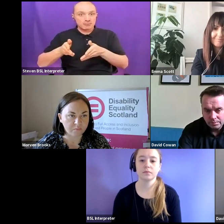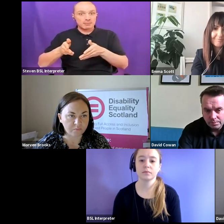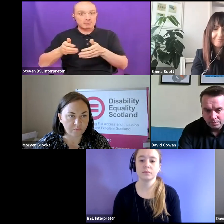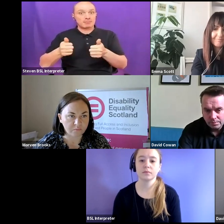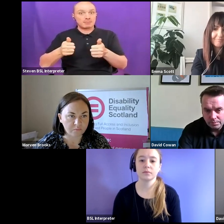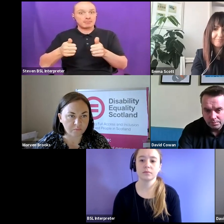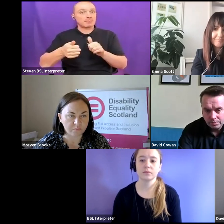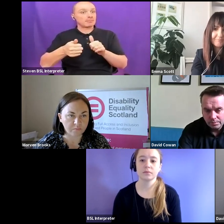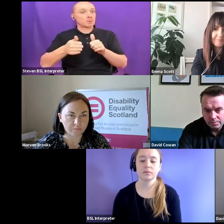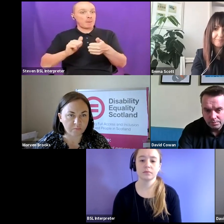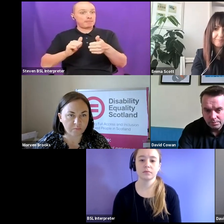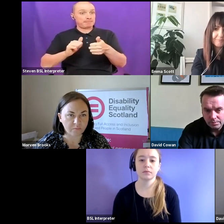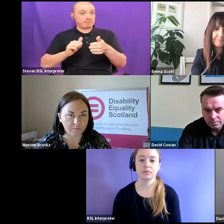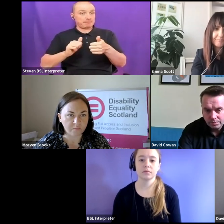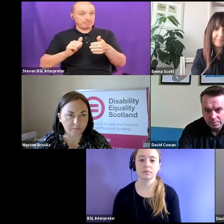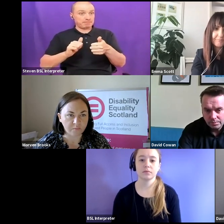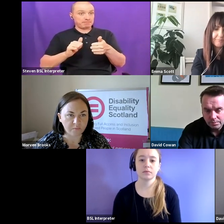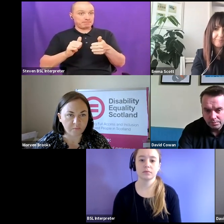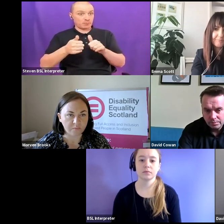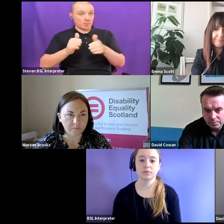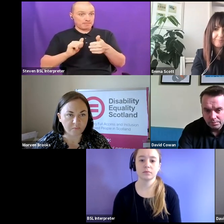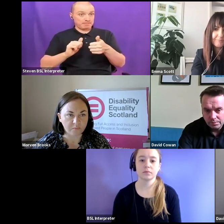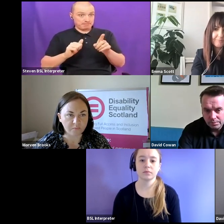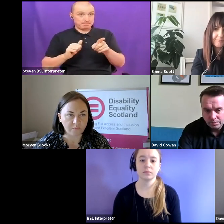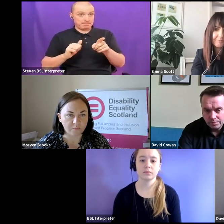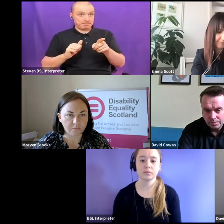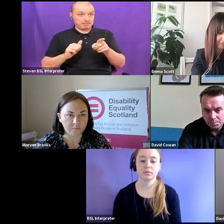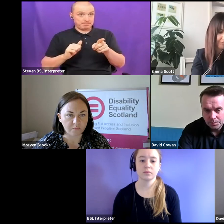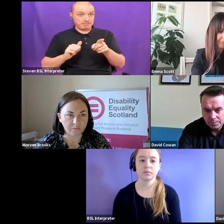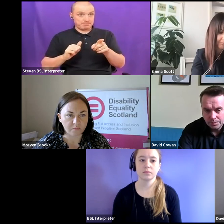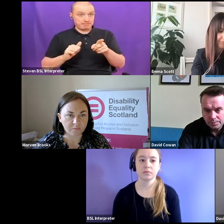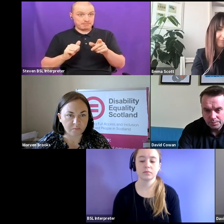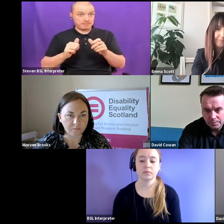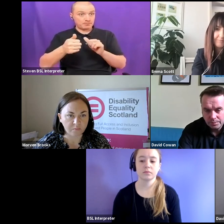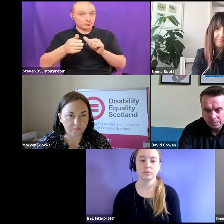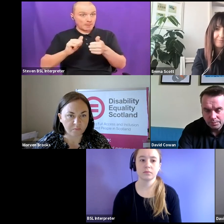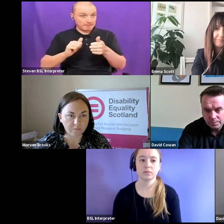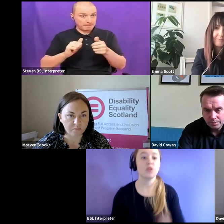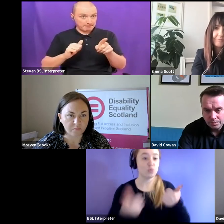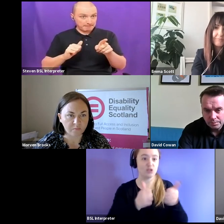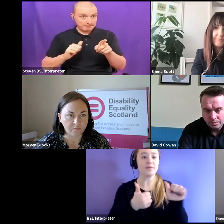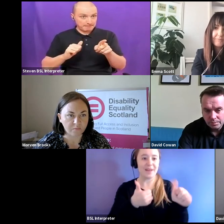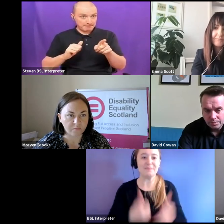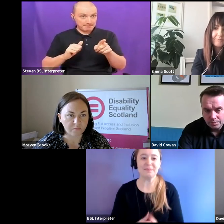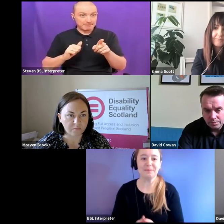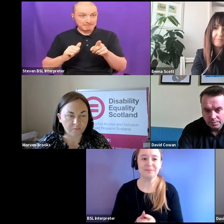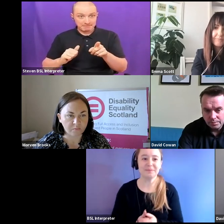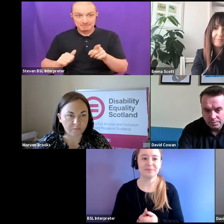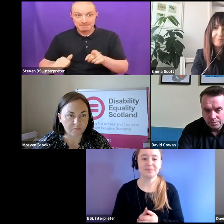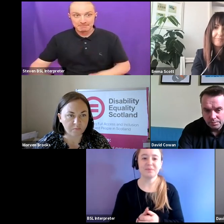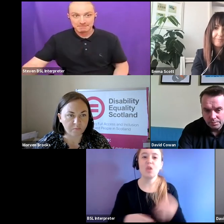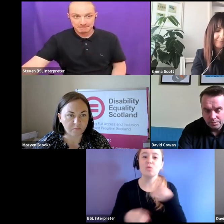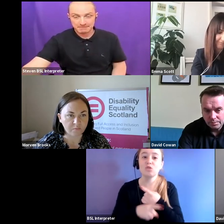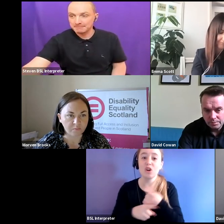sure I read in one of the papers that they're looking at a separate pedestrian route around that cycle path. So we're not talking about a shared